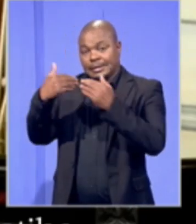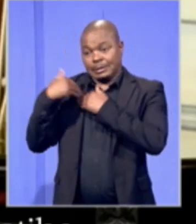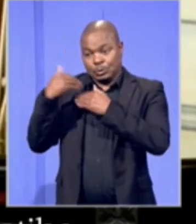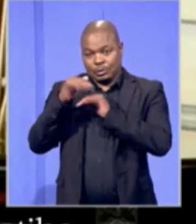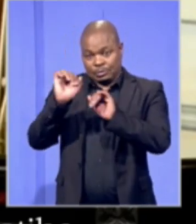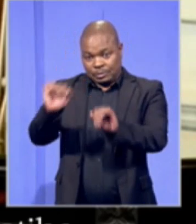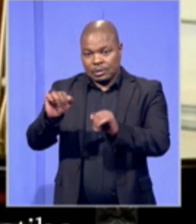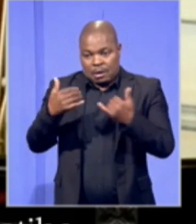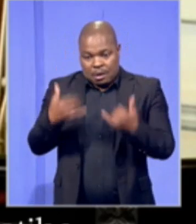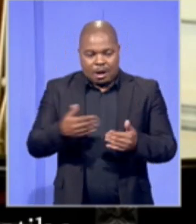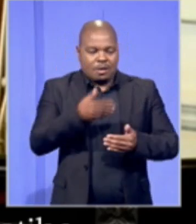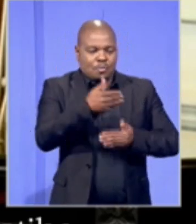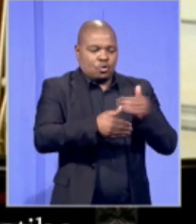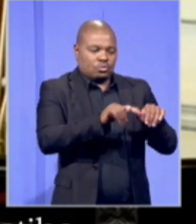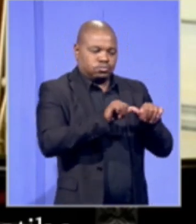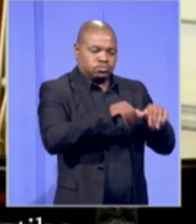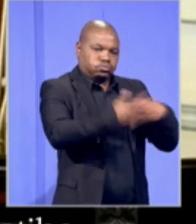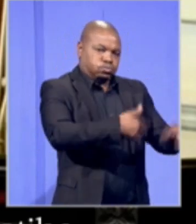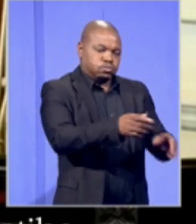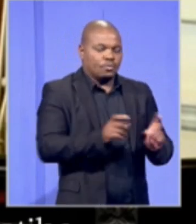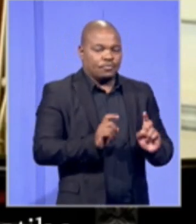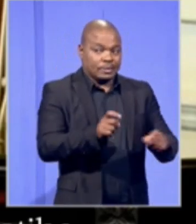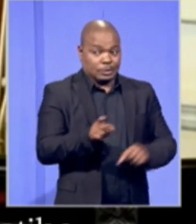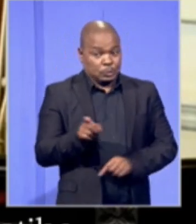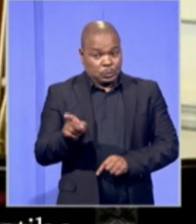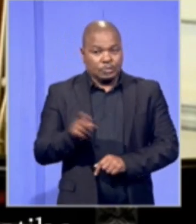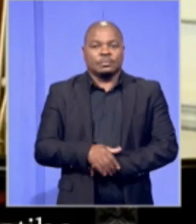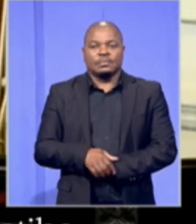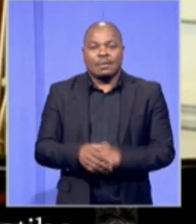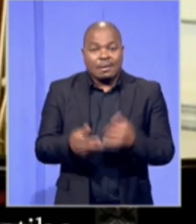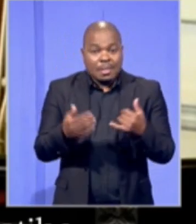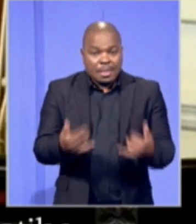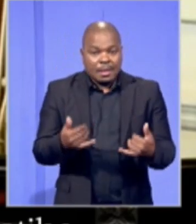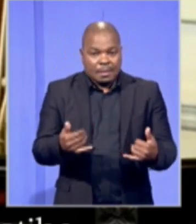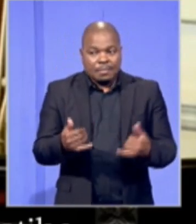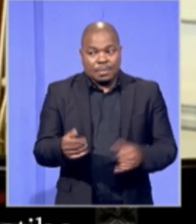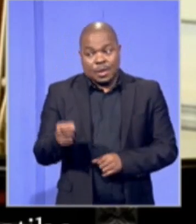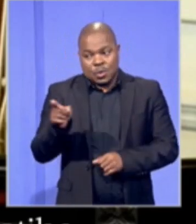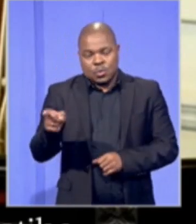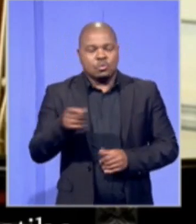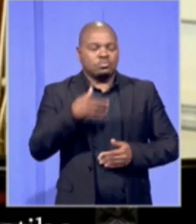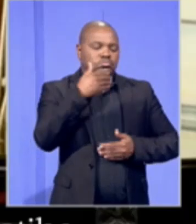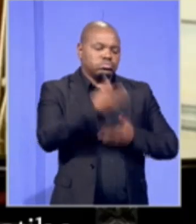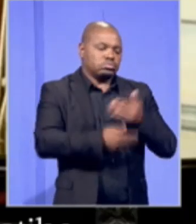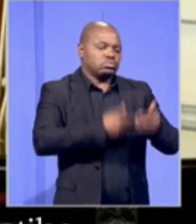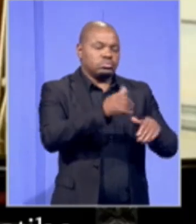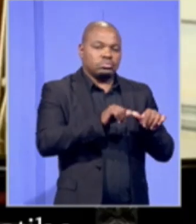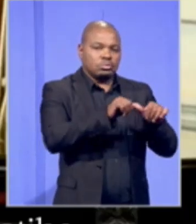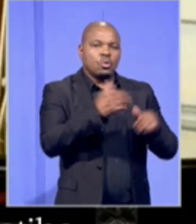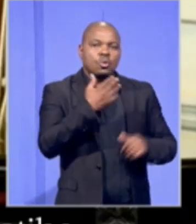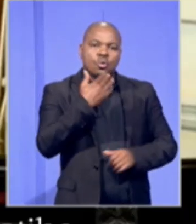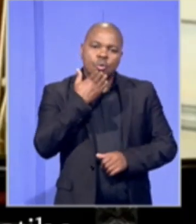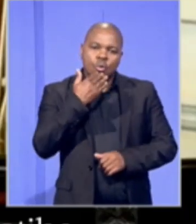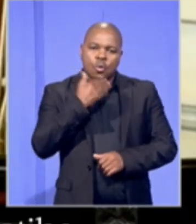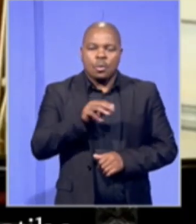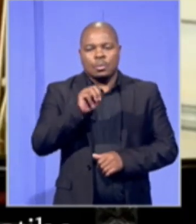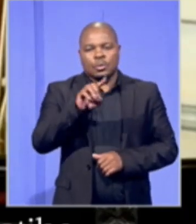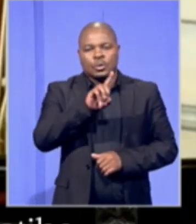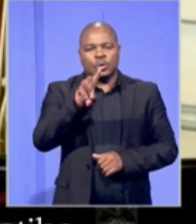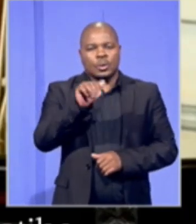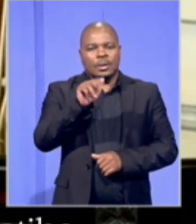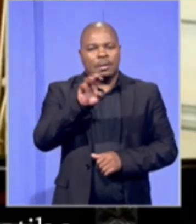process. And as it is now, he's started speeding up the process. Minister Nyoncho is